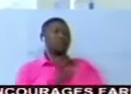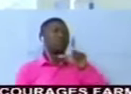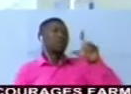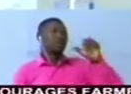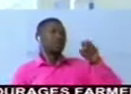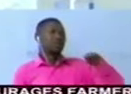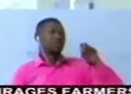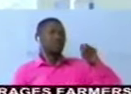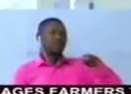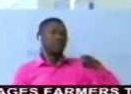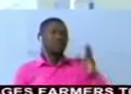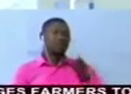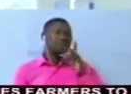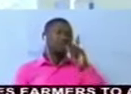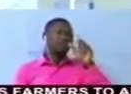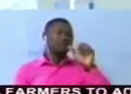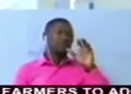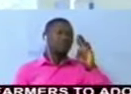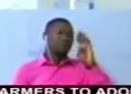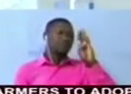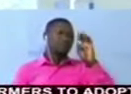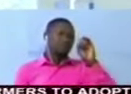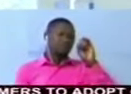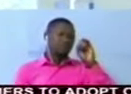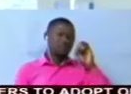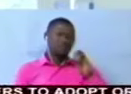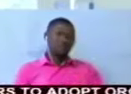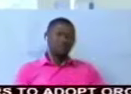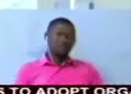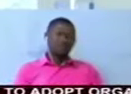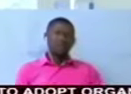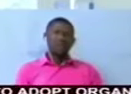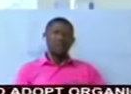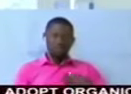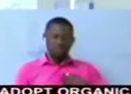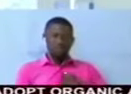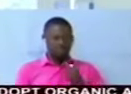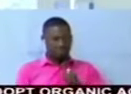We have to get clarity here. Dañ buga leral mbir yi fi.